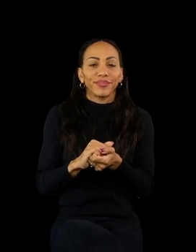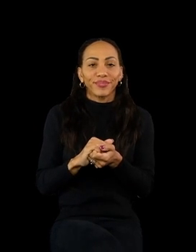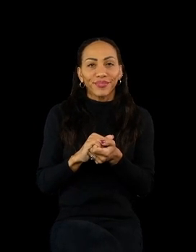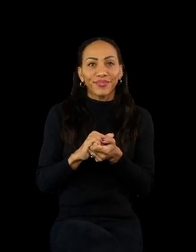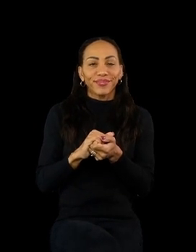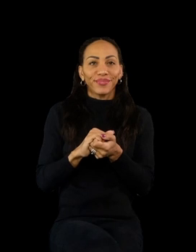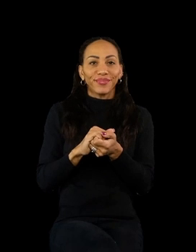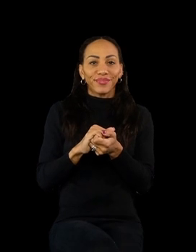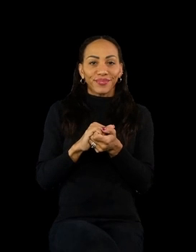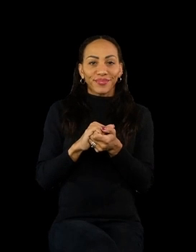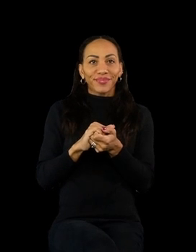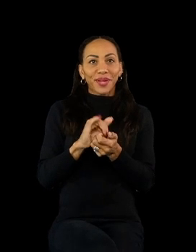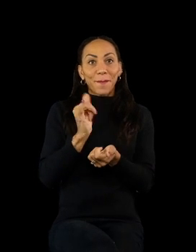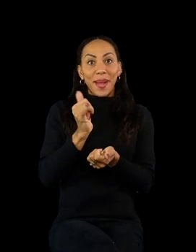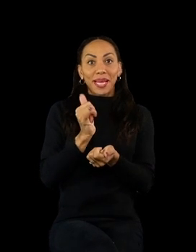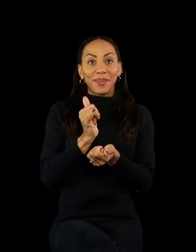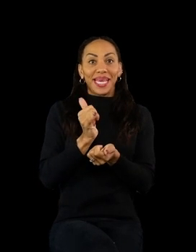to our other,